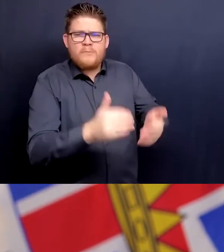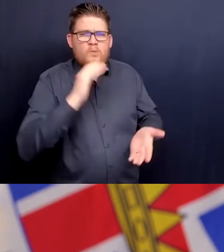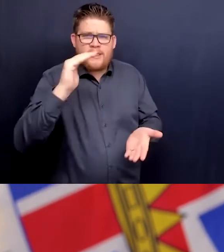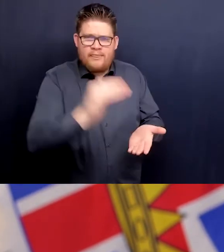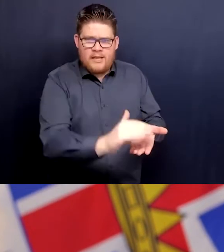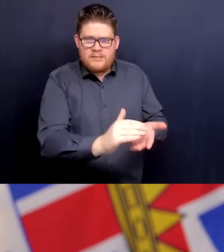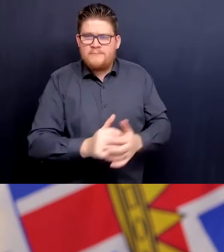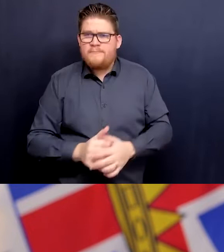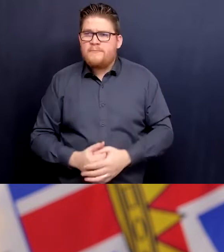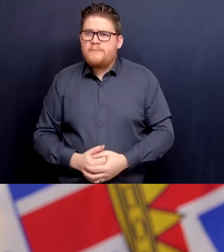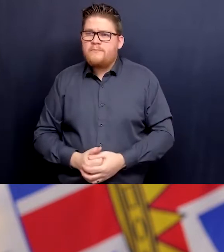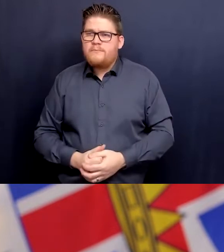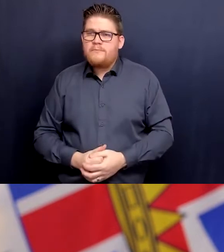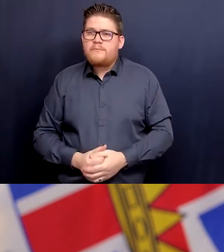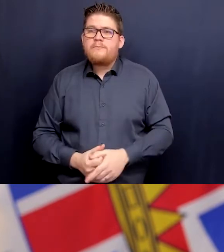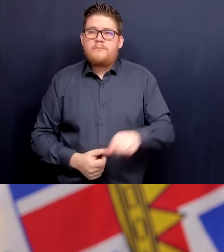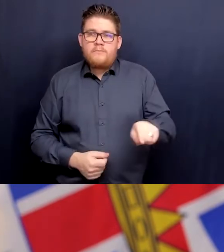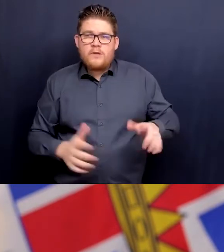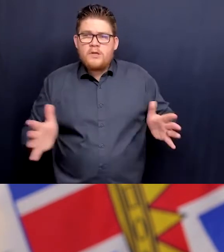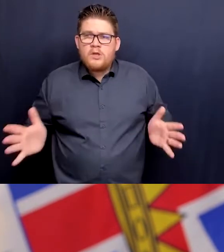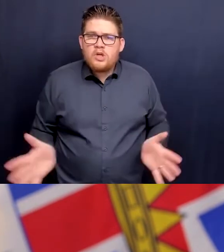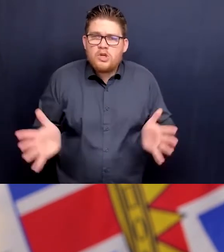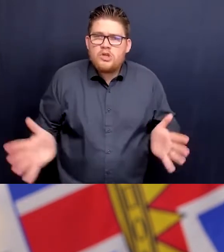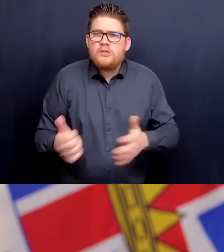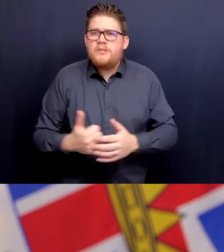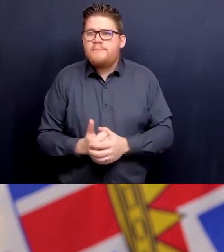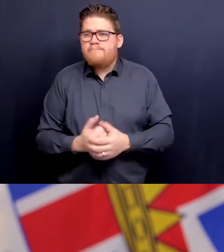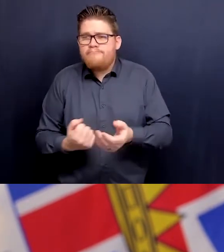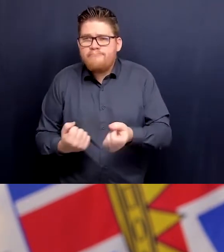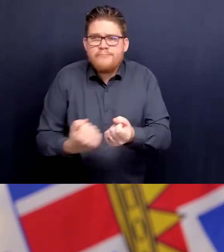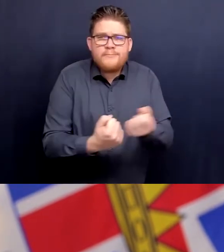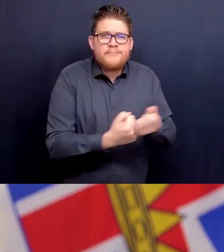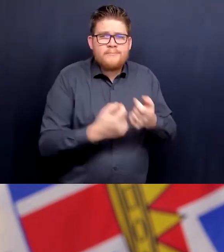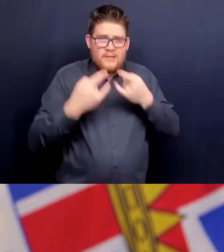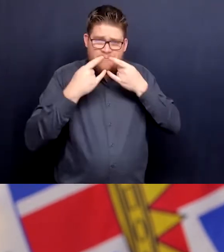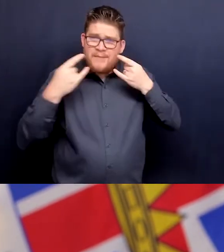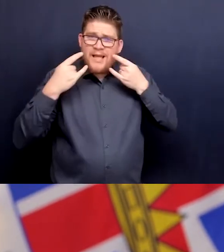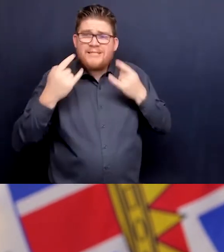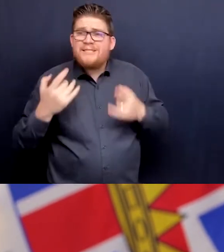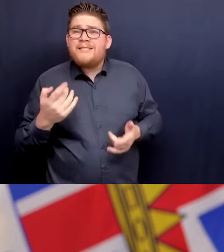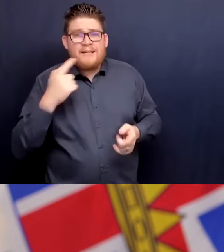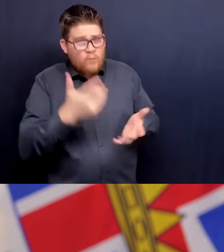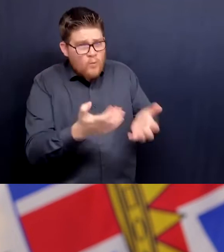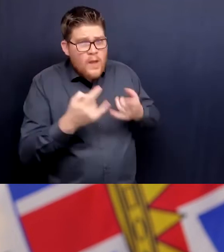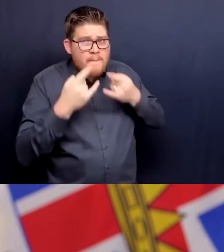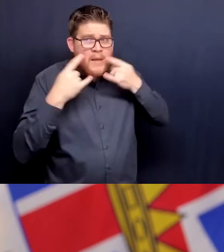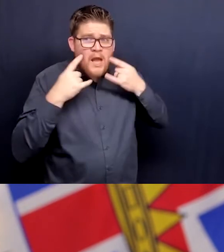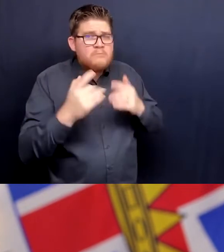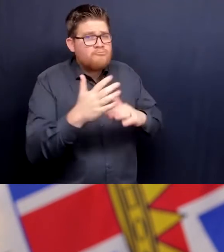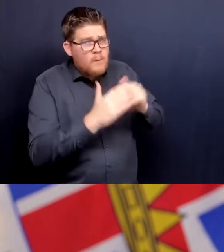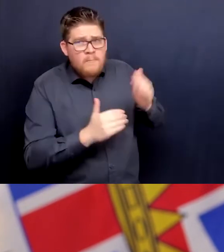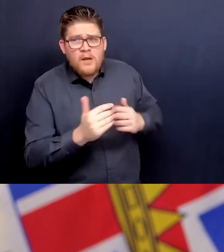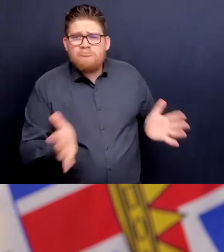mask positive environment, and those who continue to want to wear masks and are comfortable doing that will be supported to